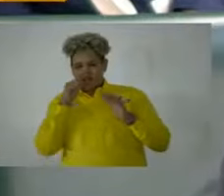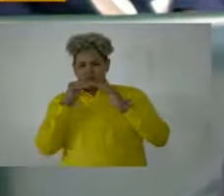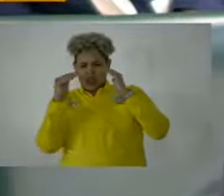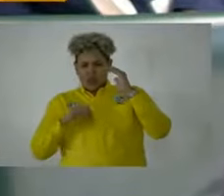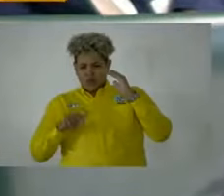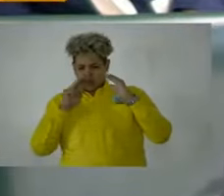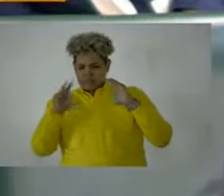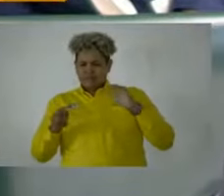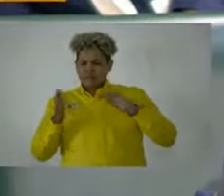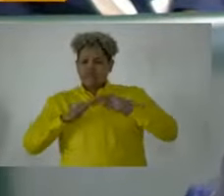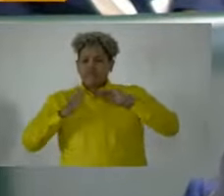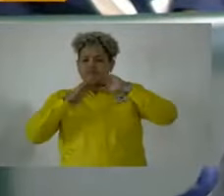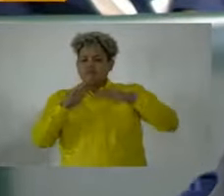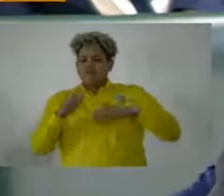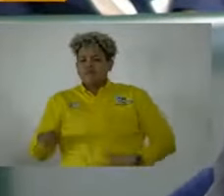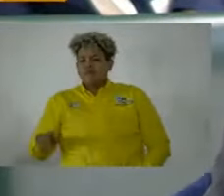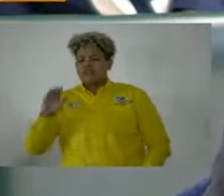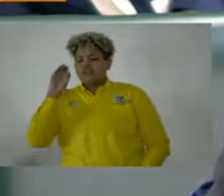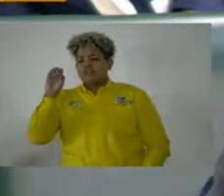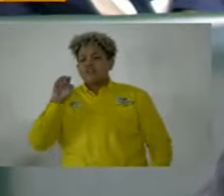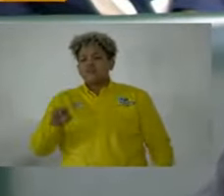inequality, at